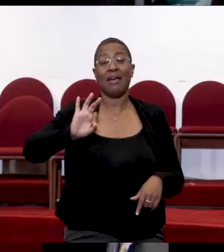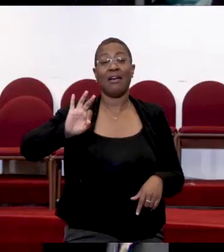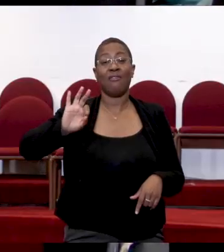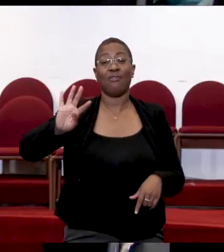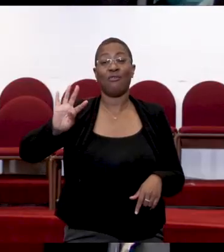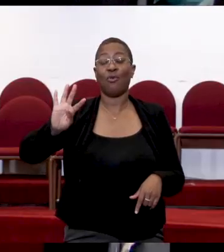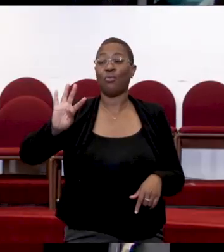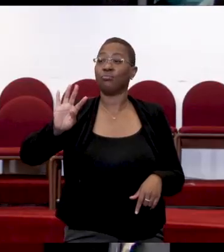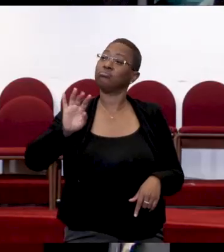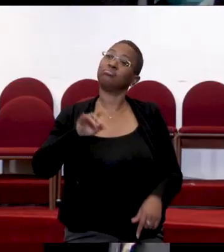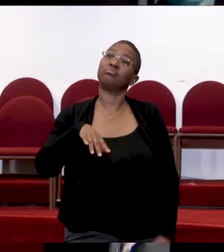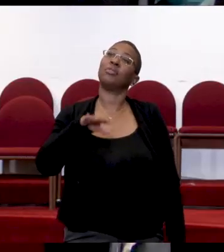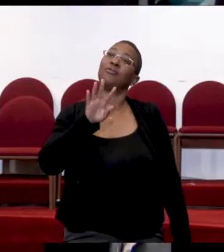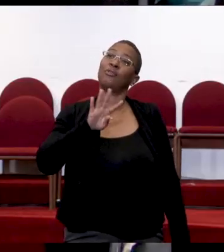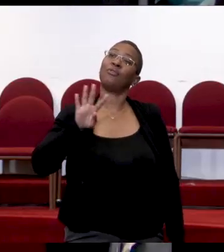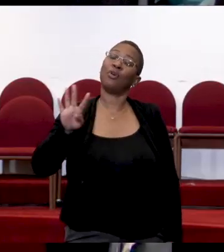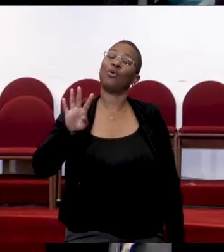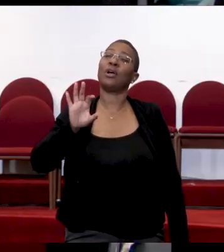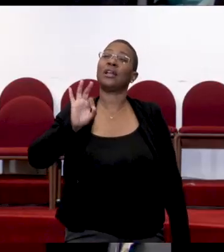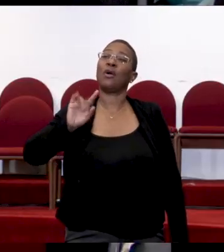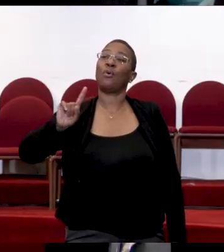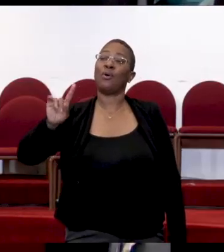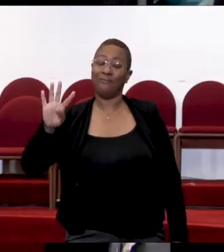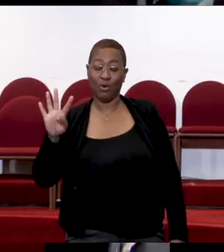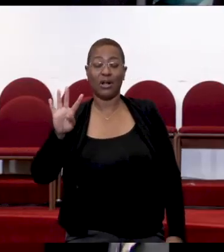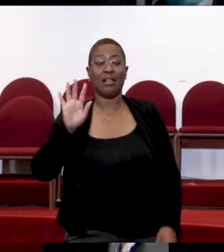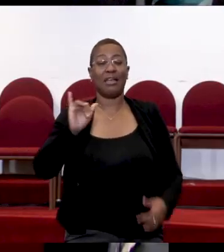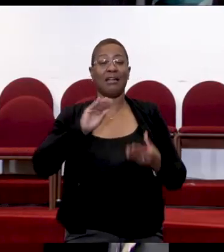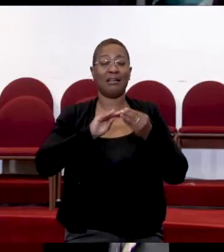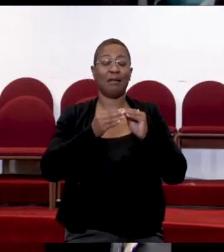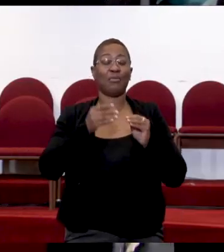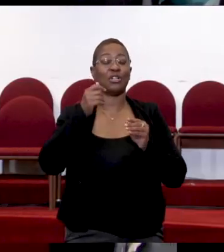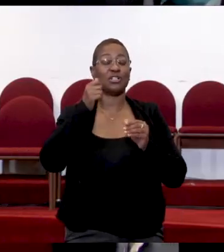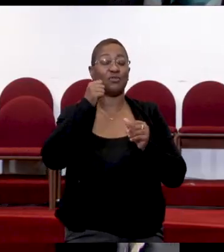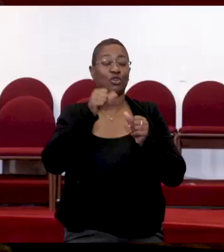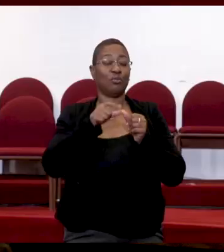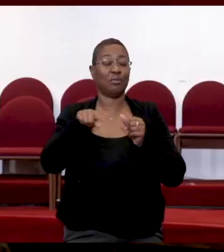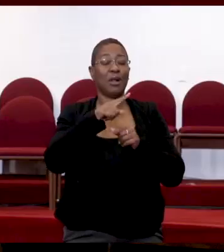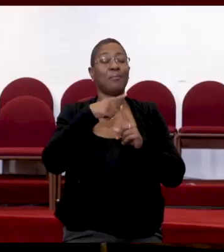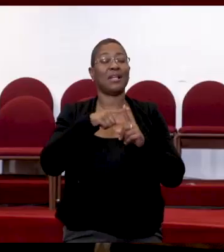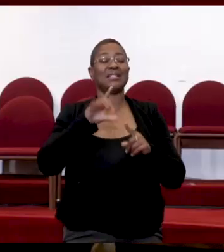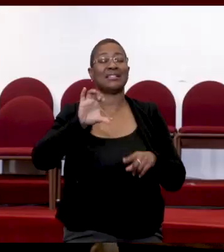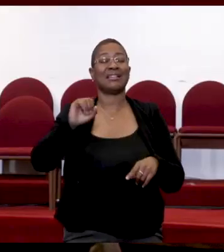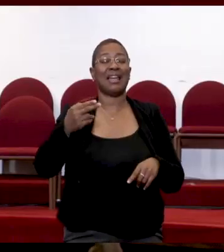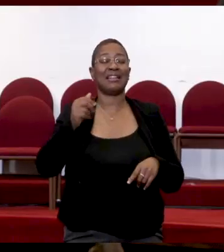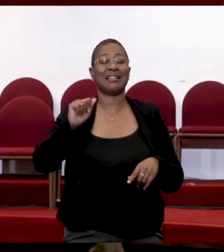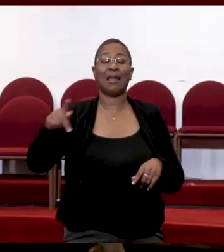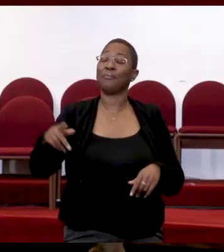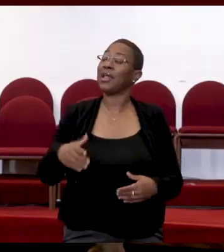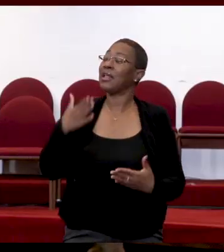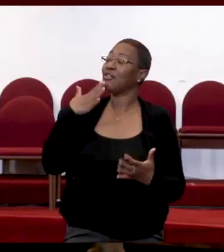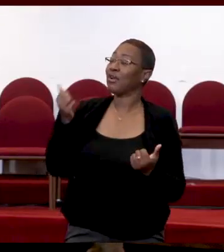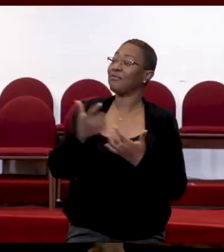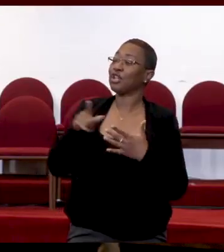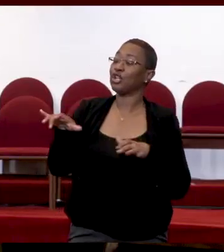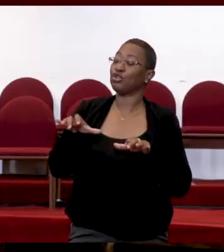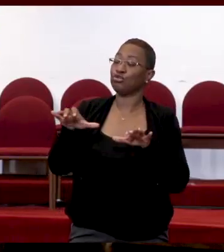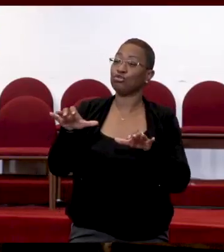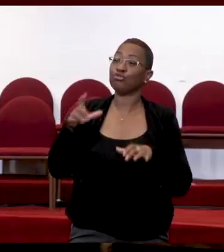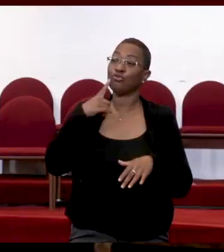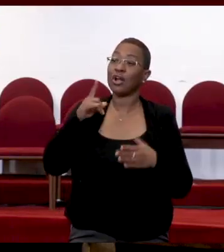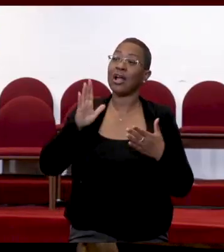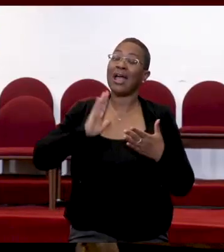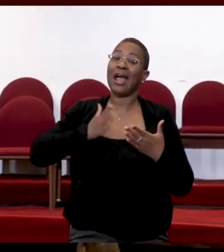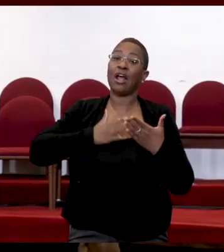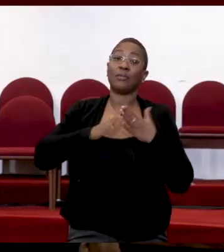313-444-9114. That number was made so you can remember it, and it's my Cash App. Thank you. Thank you for all you're doing for the community. Kim, do we have a question